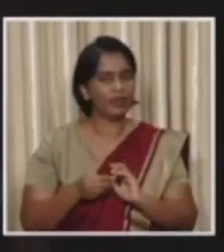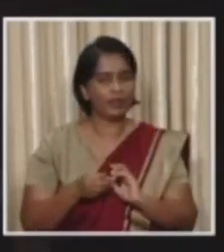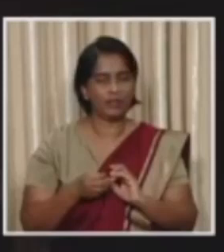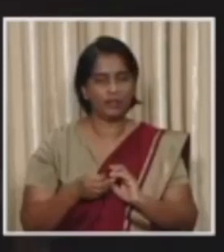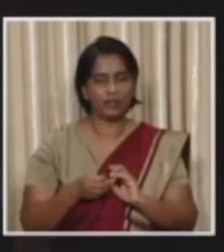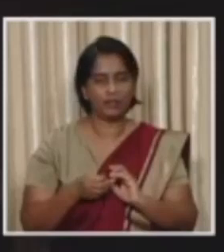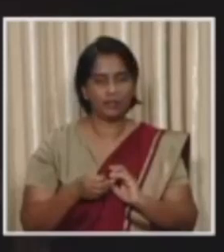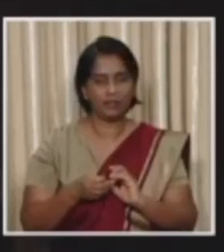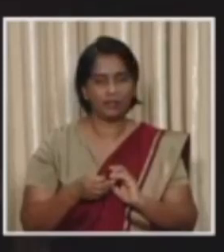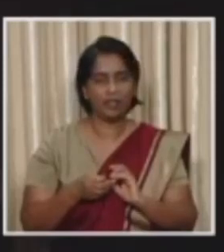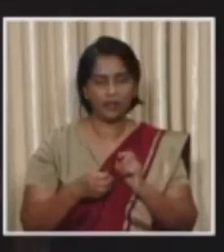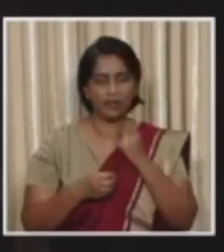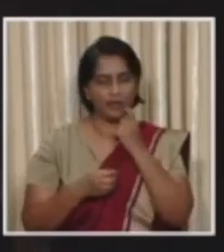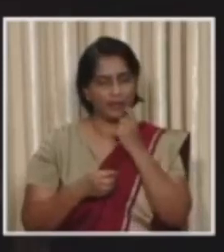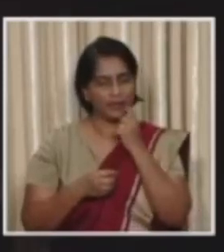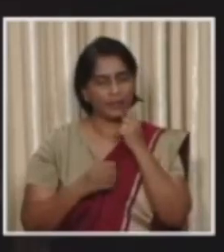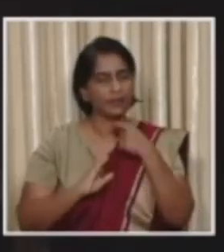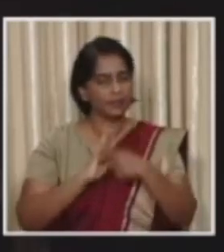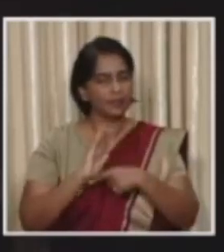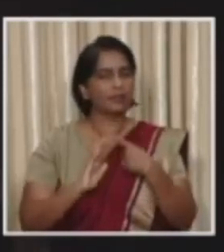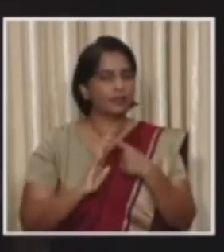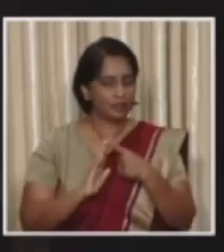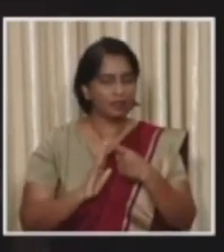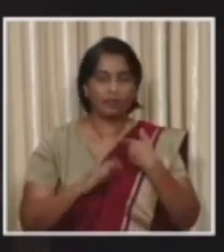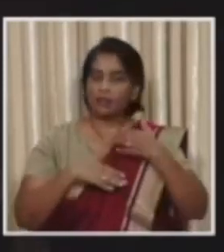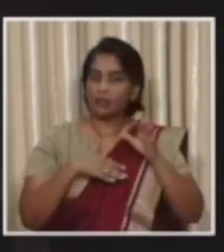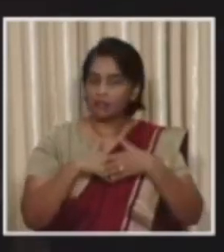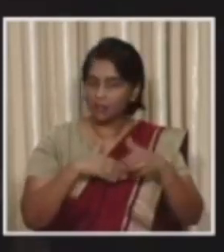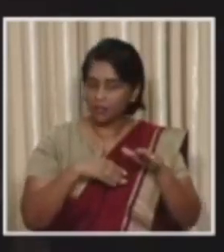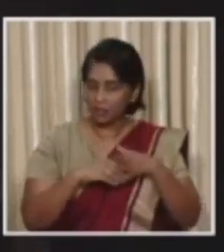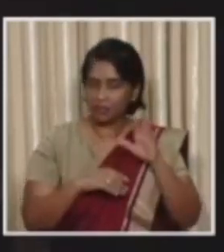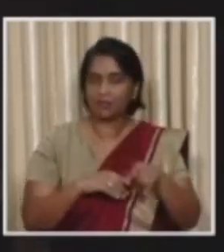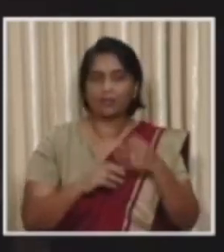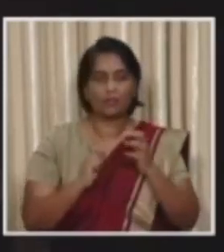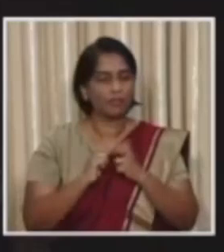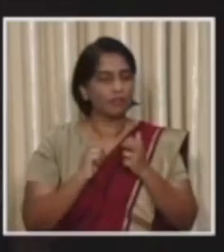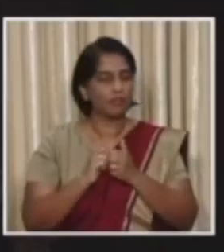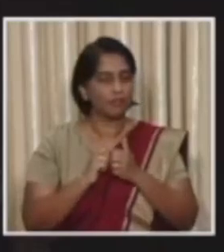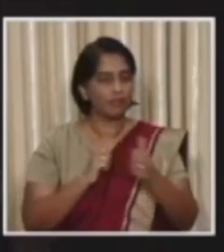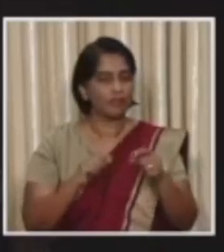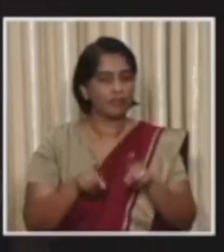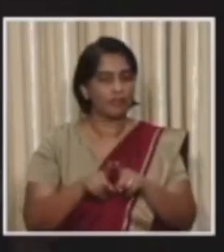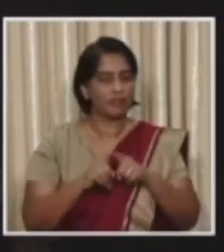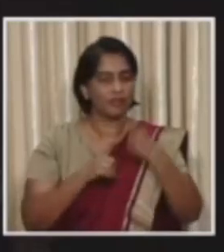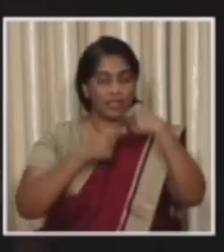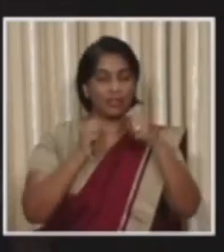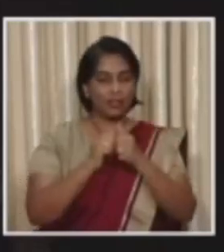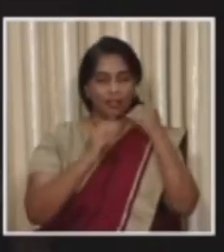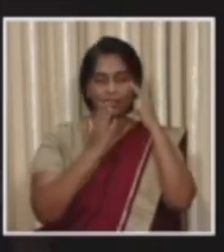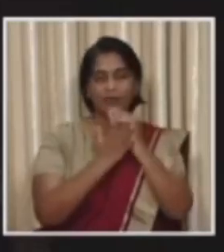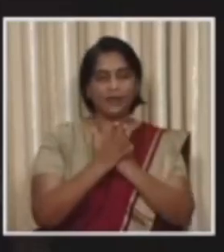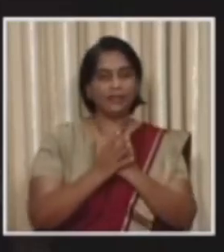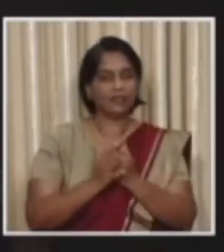situation that this country was going through by key officials. Now, I do not know. I believe he had no reason to lie to me,